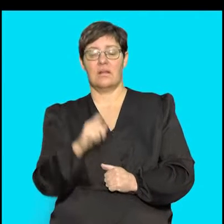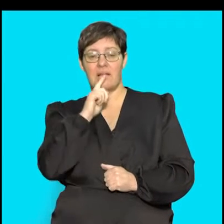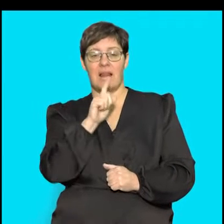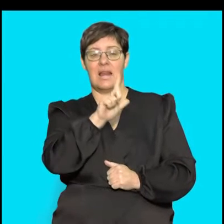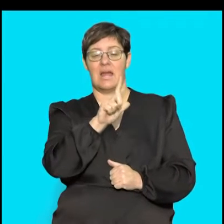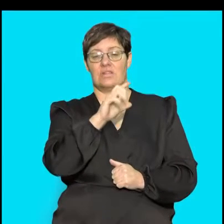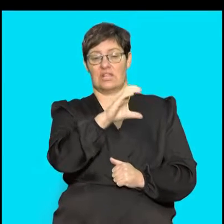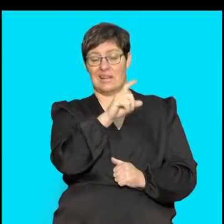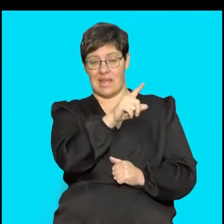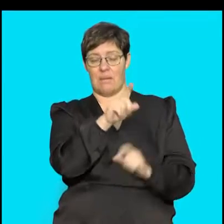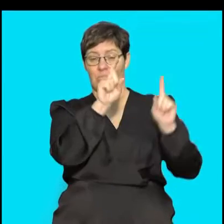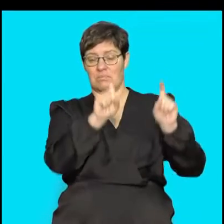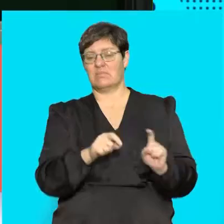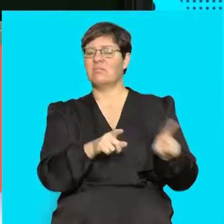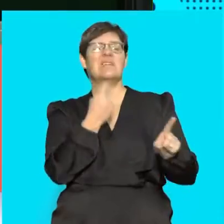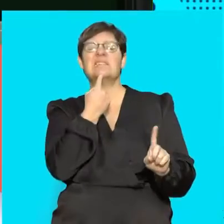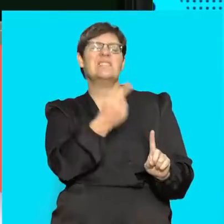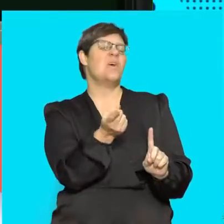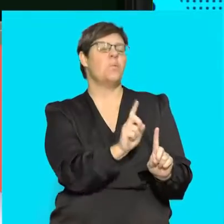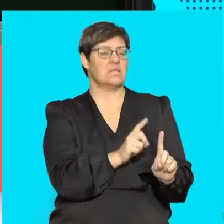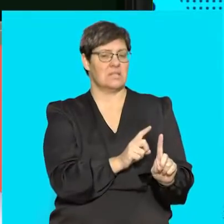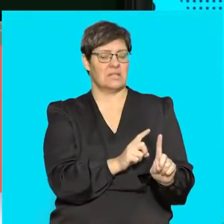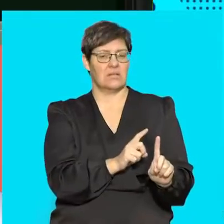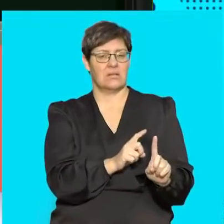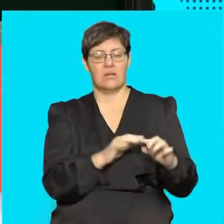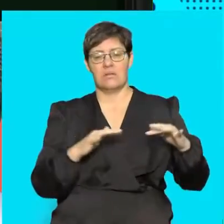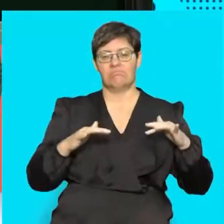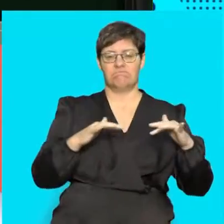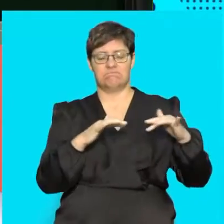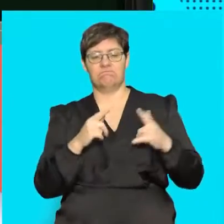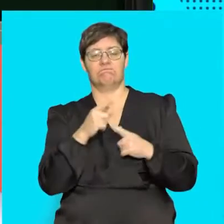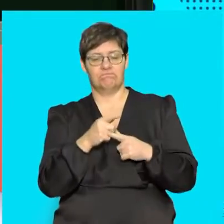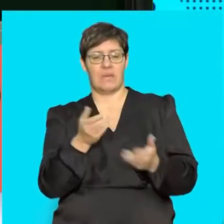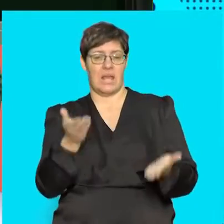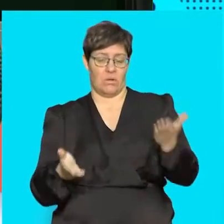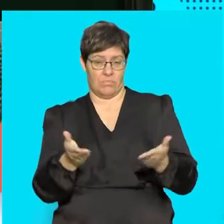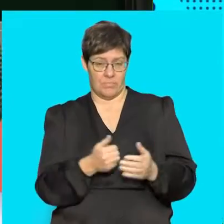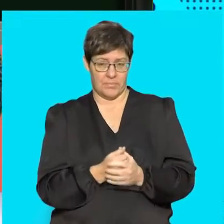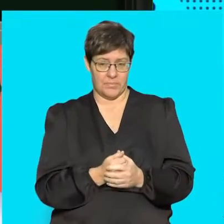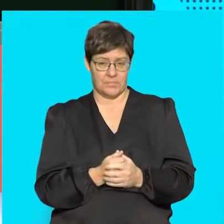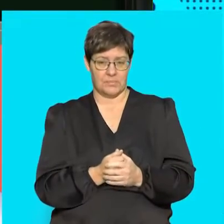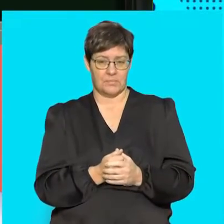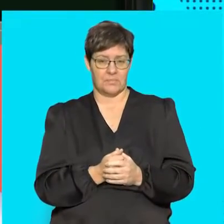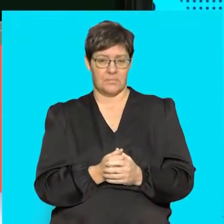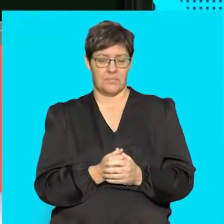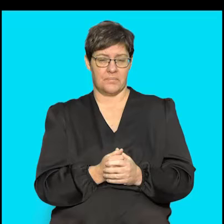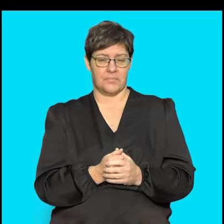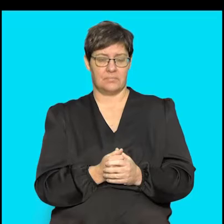Then we come to Le Chatelier. What did Le Chatelier say about disturbance of that equilibrium?